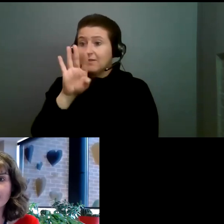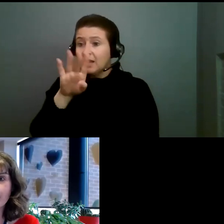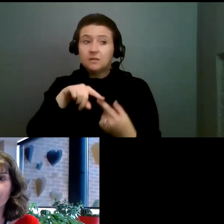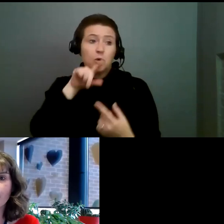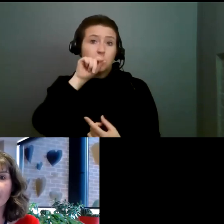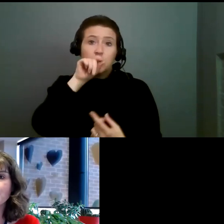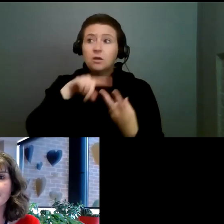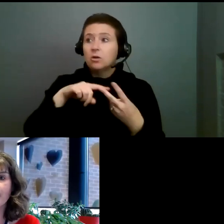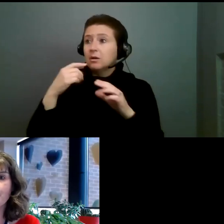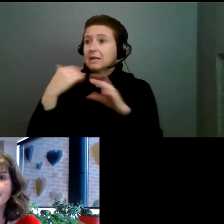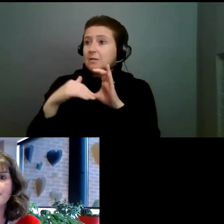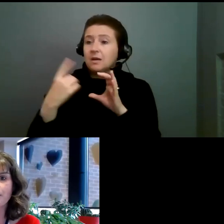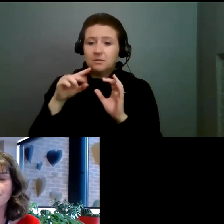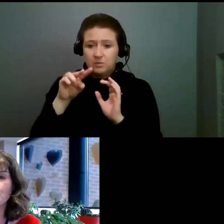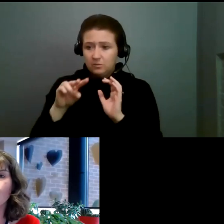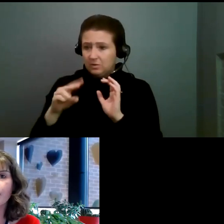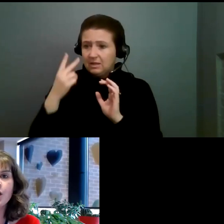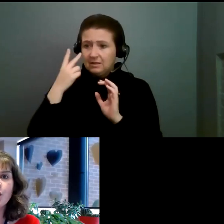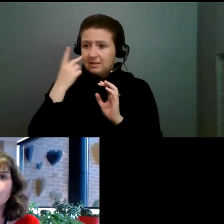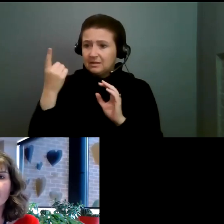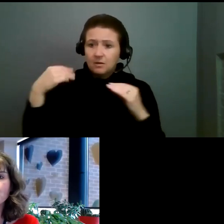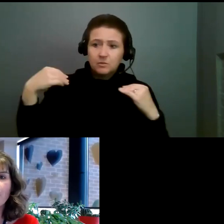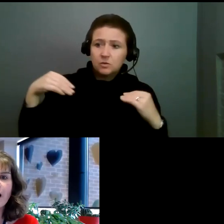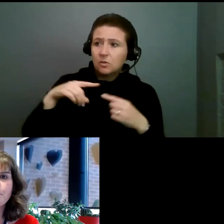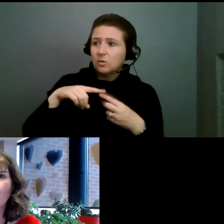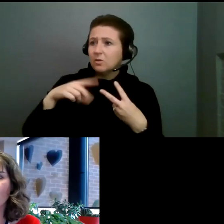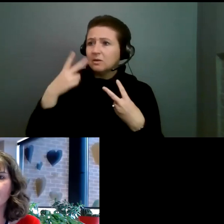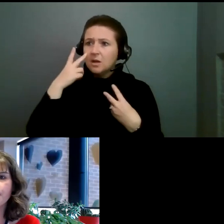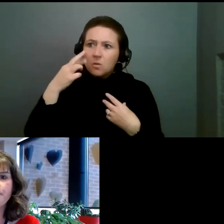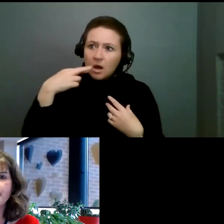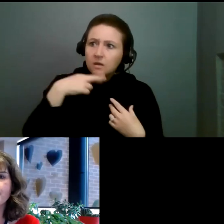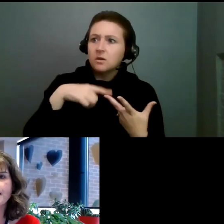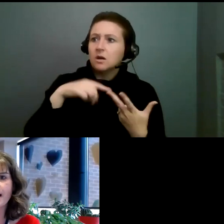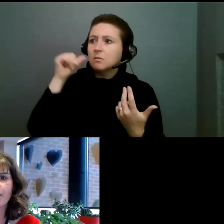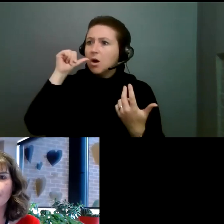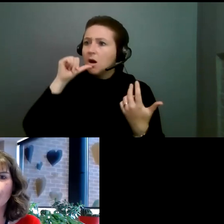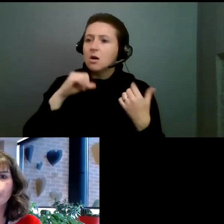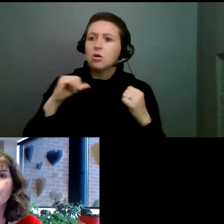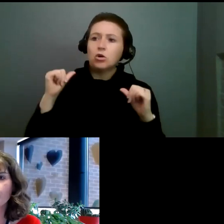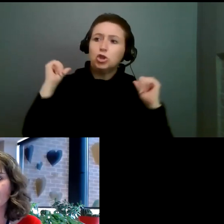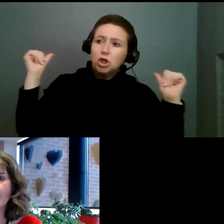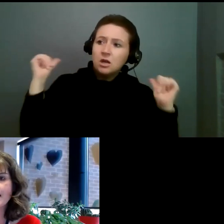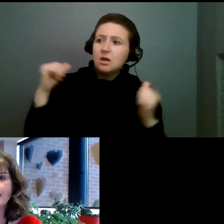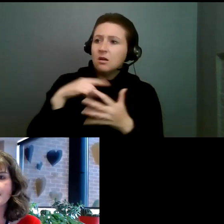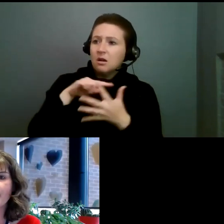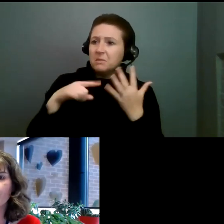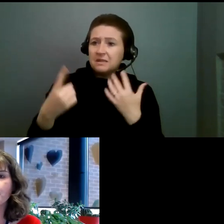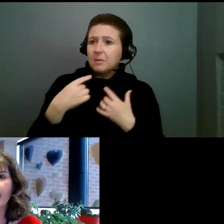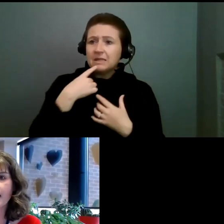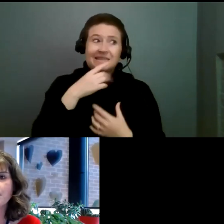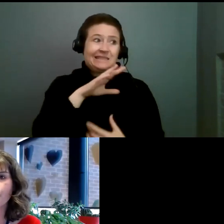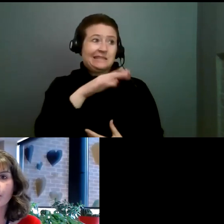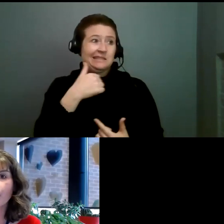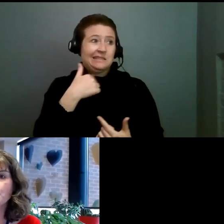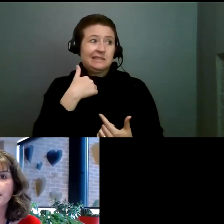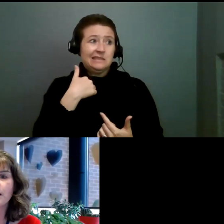check email without seeing a message of a store, restaurant, bar, fitness center reporting cases and their